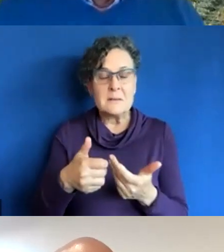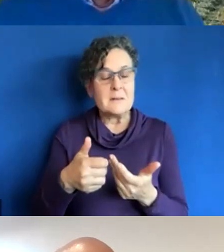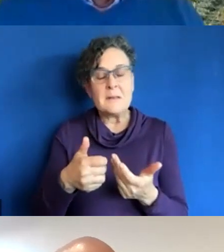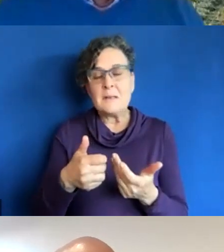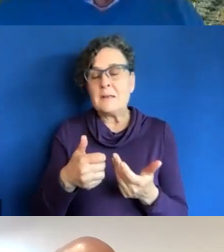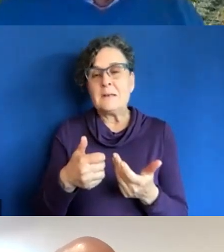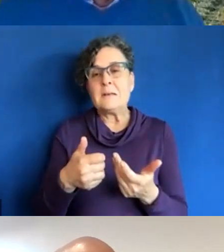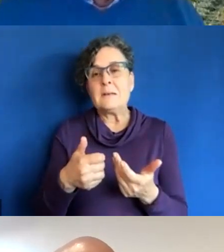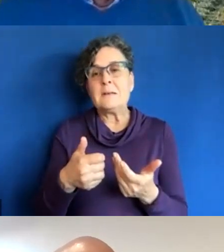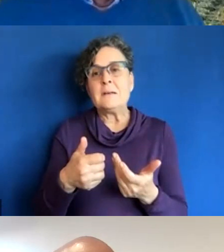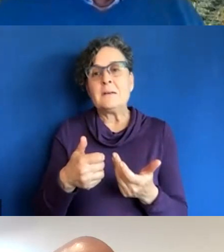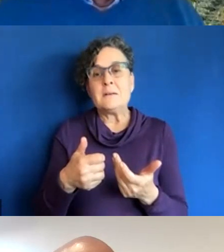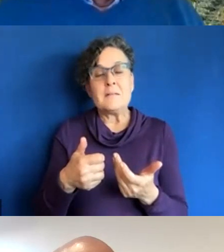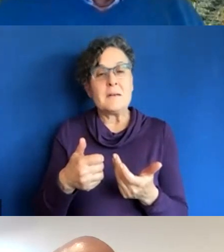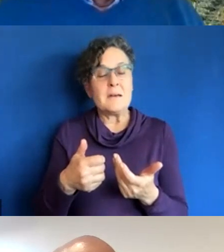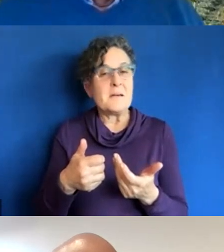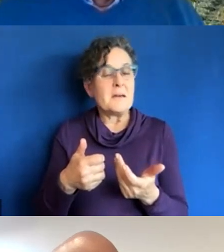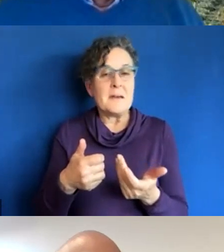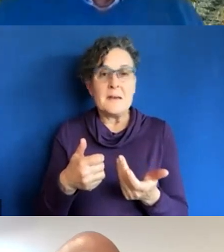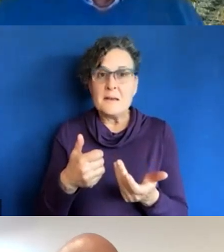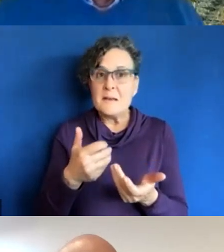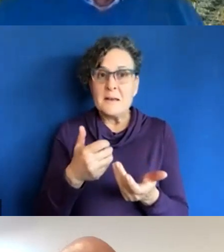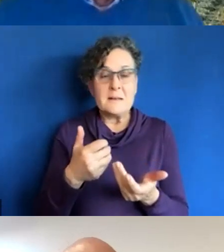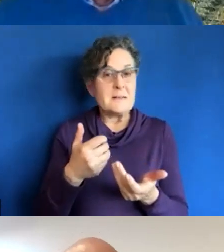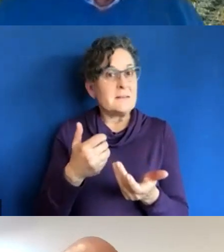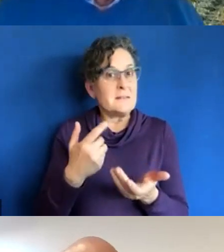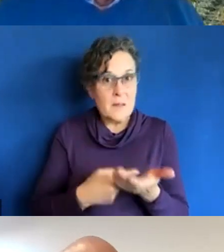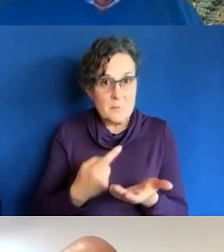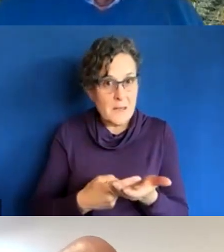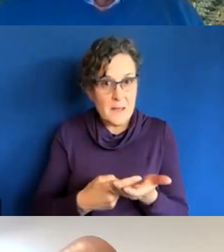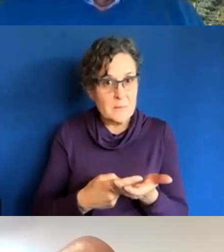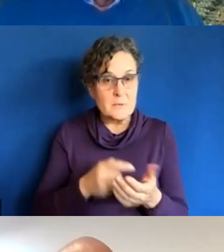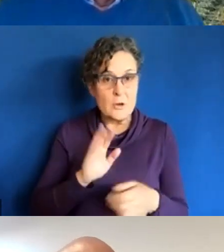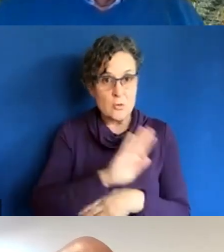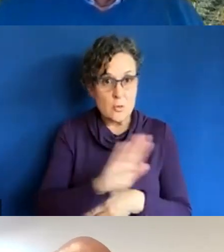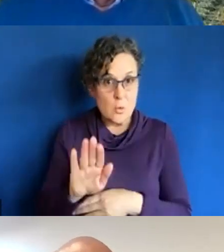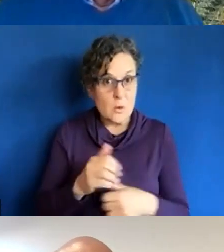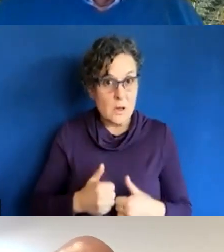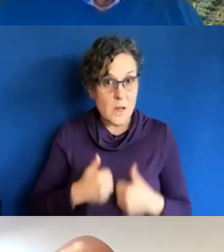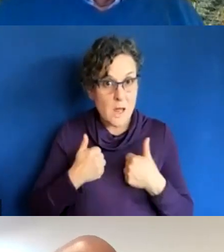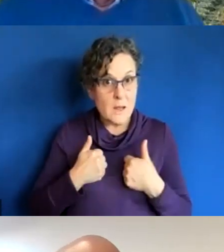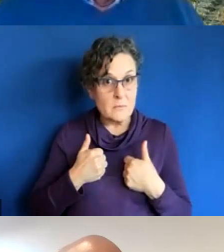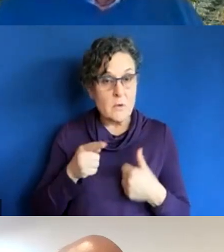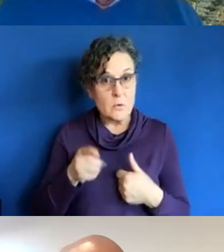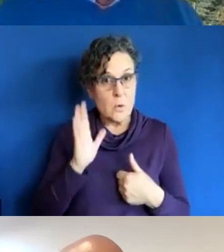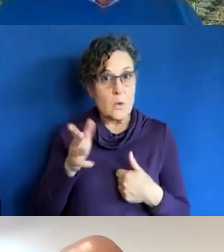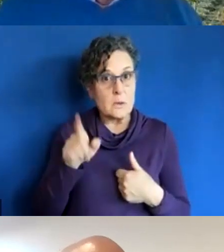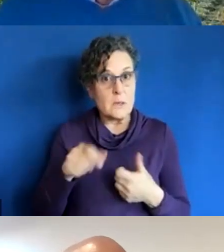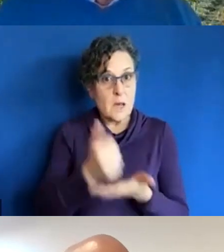beings will find themselves looking for help. So we're providing that, and it's a